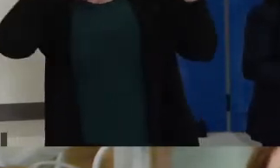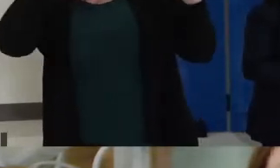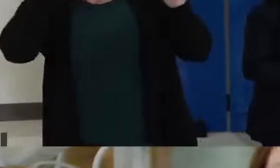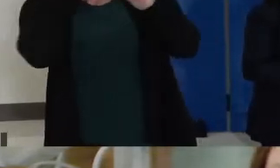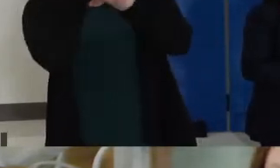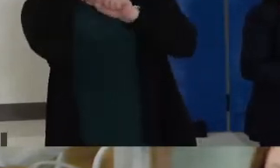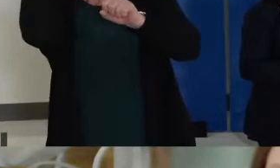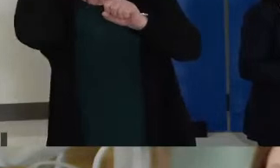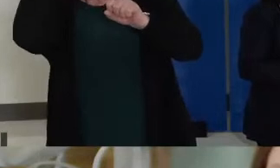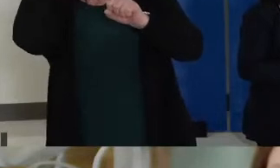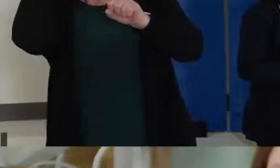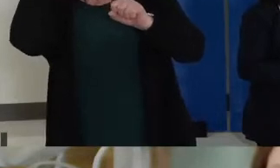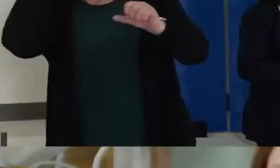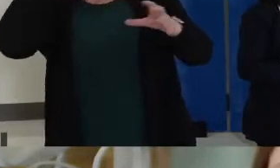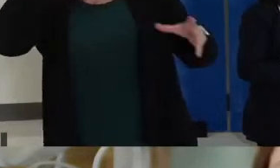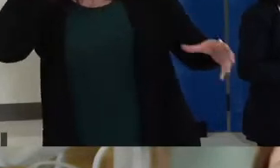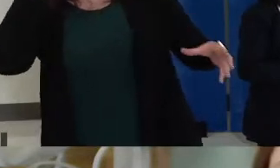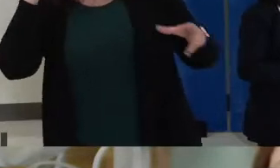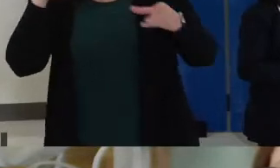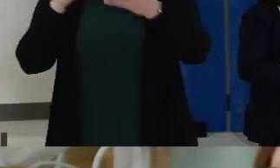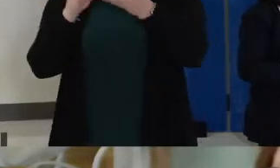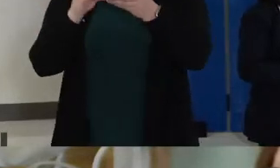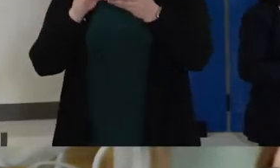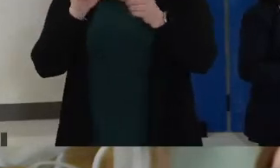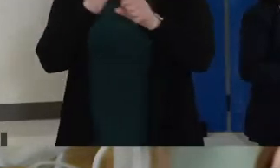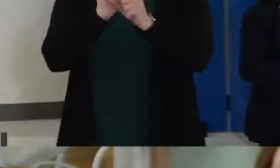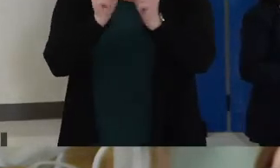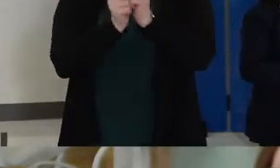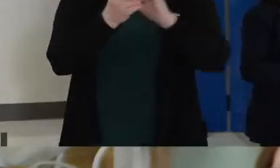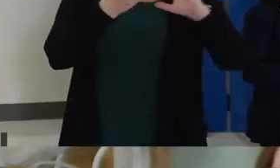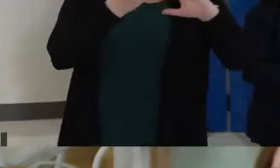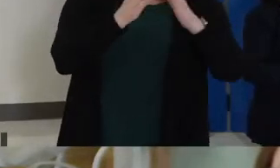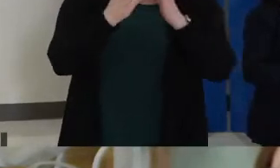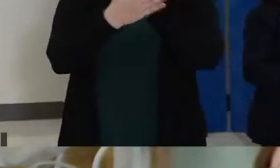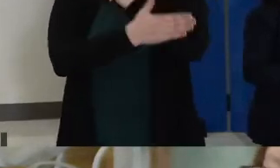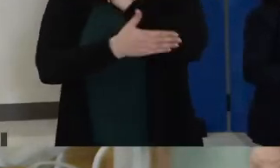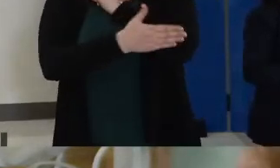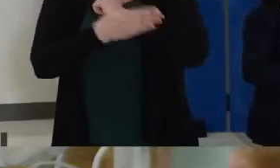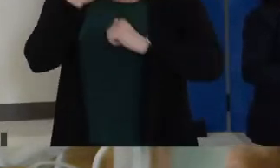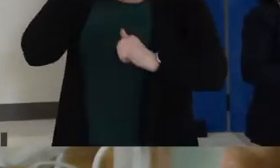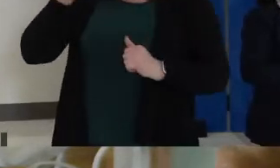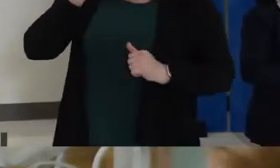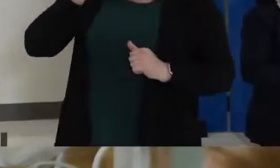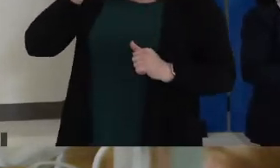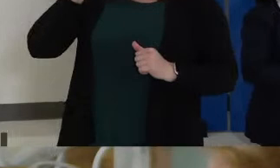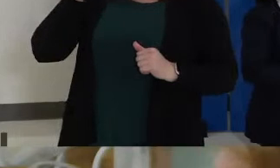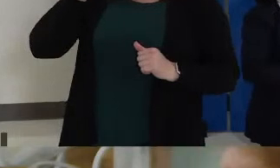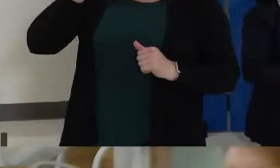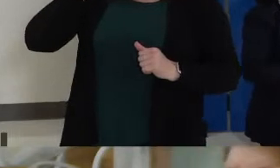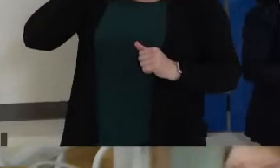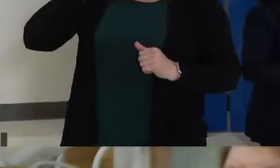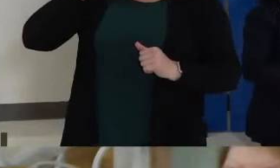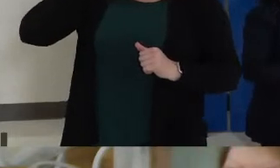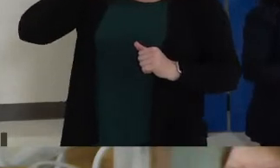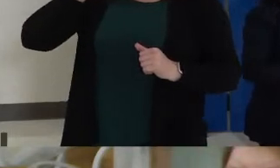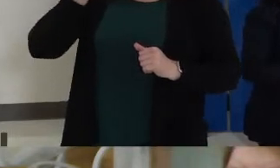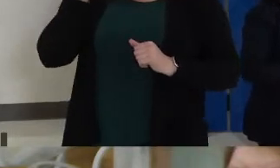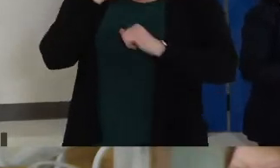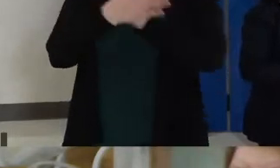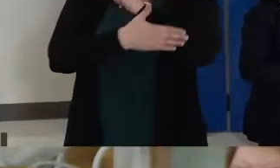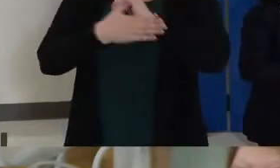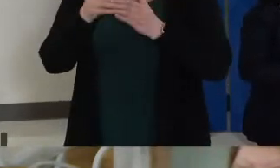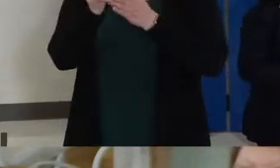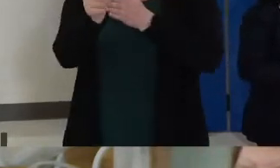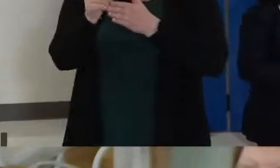Act, is foundational in this effort. Working with the cities and counties, thank you, Nathan Fletcher, as a county leader,